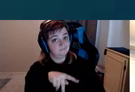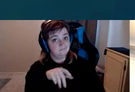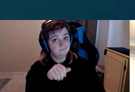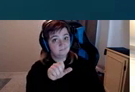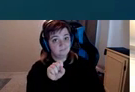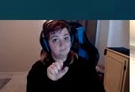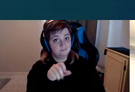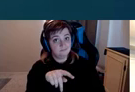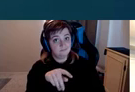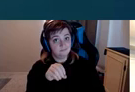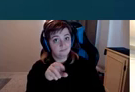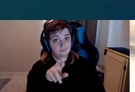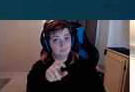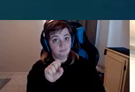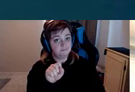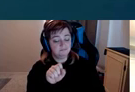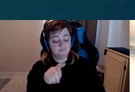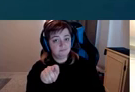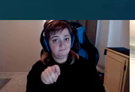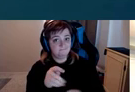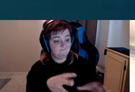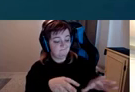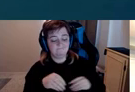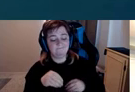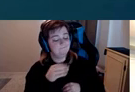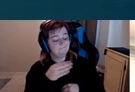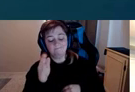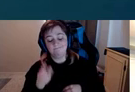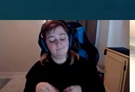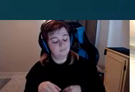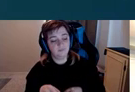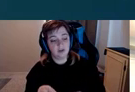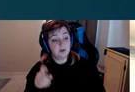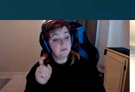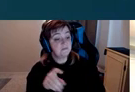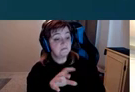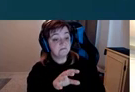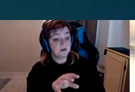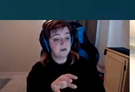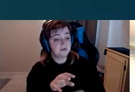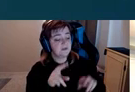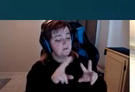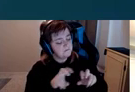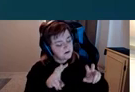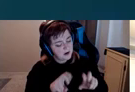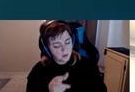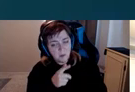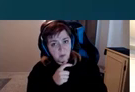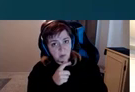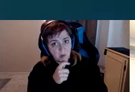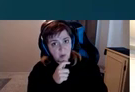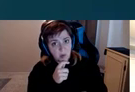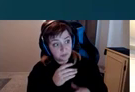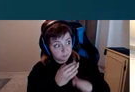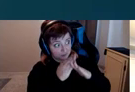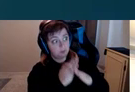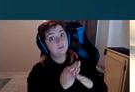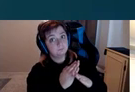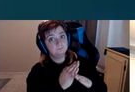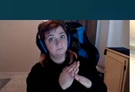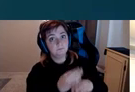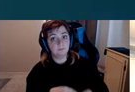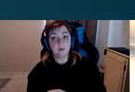your visas. Someone is blocking you. You have to find out who. So my dad made calls all the way up to the